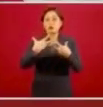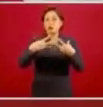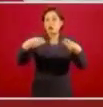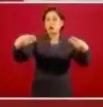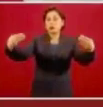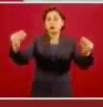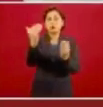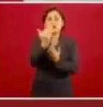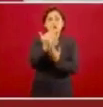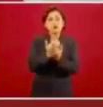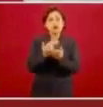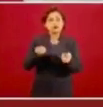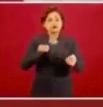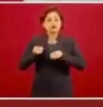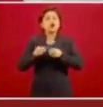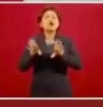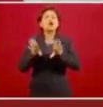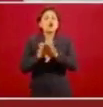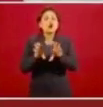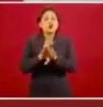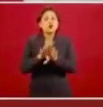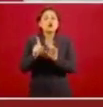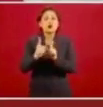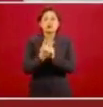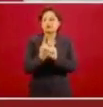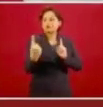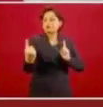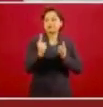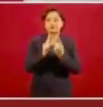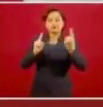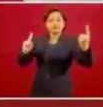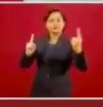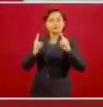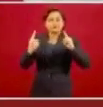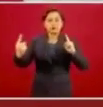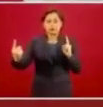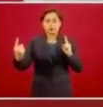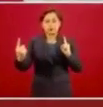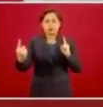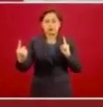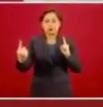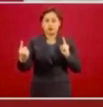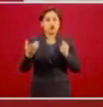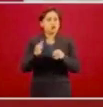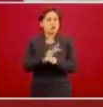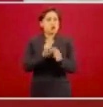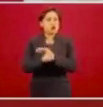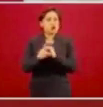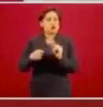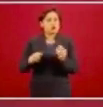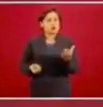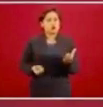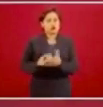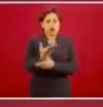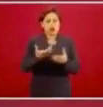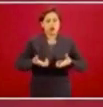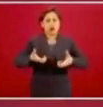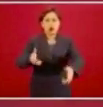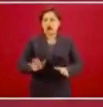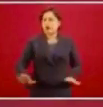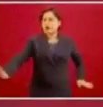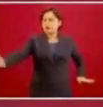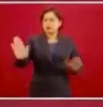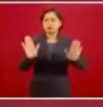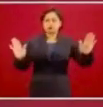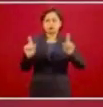no vaccine. So the only control measure that we can apply is to have